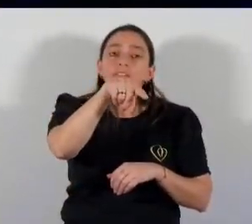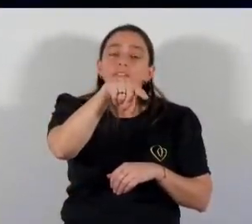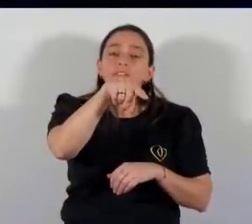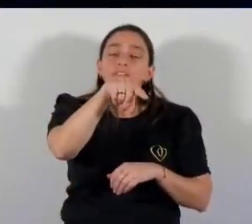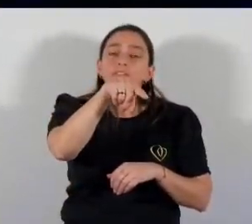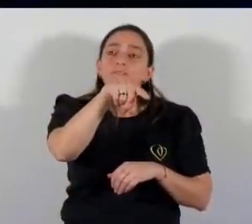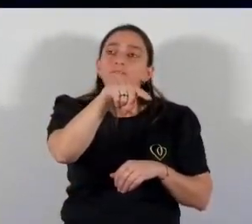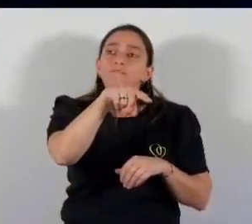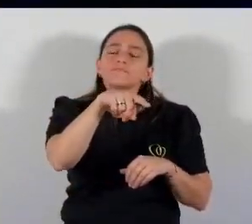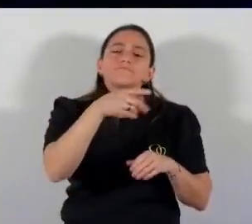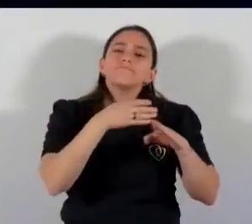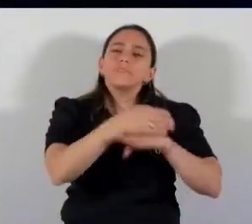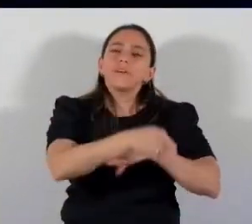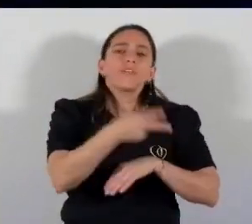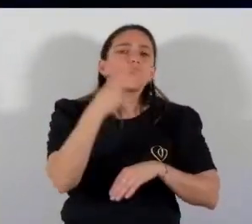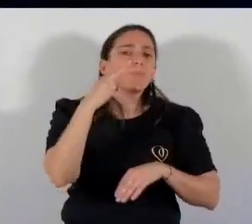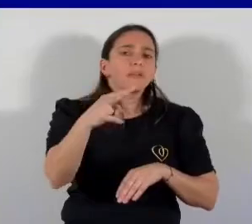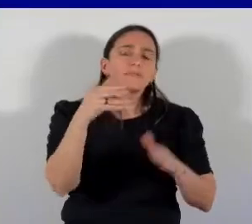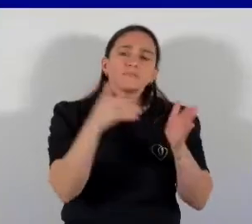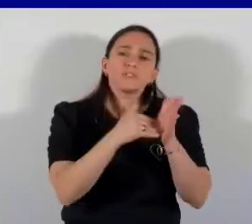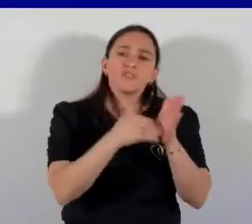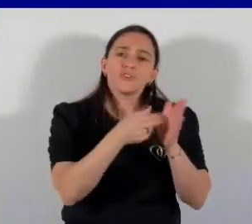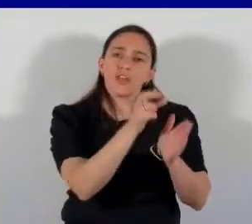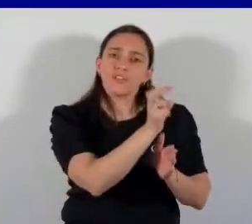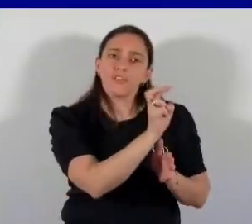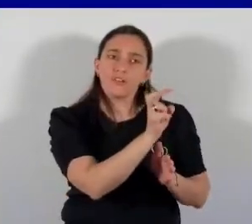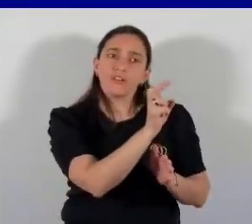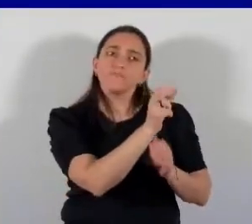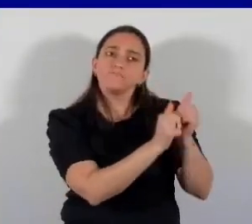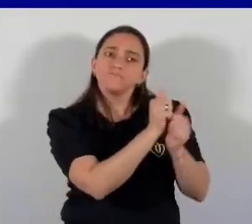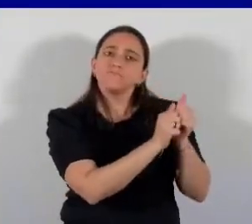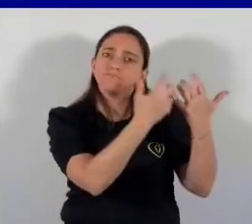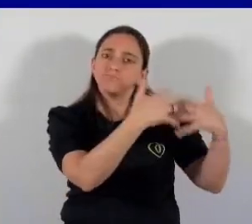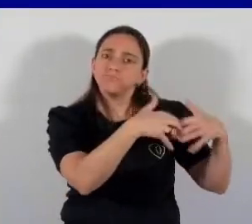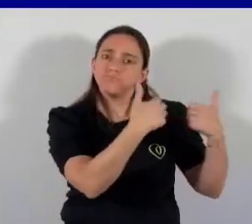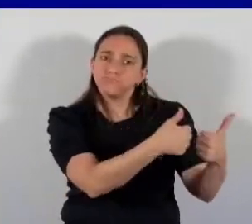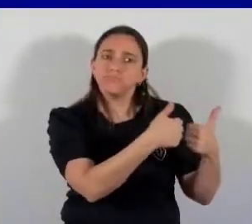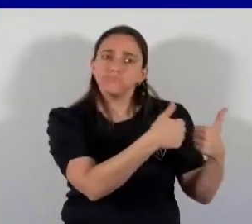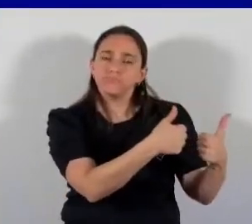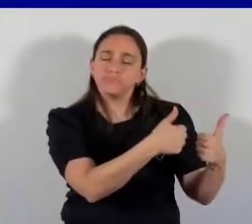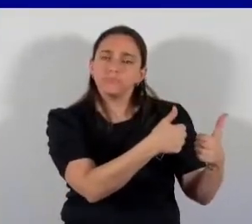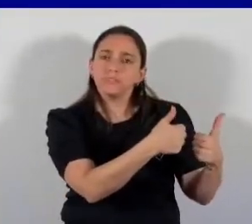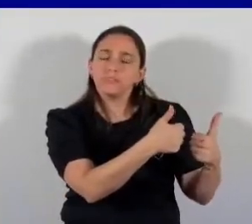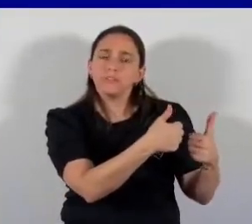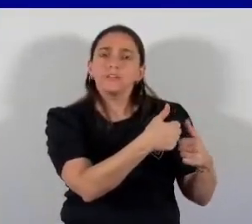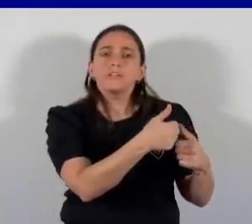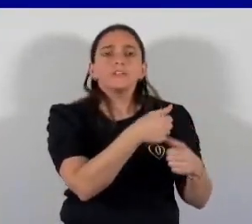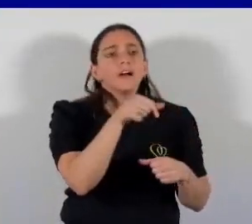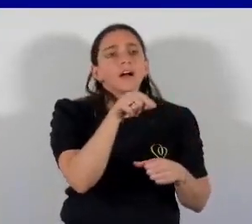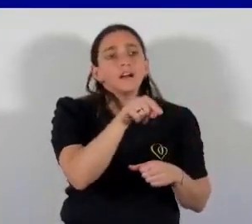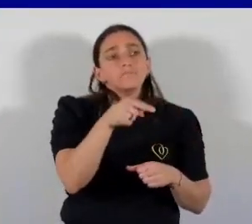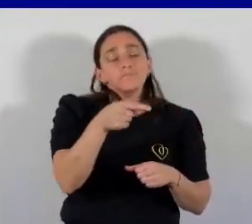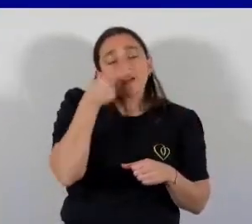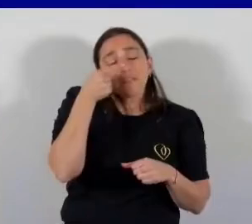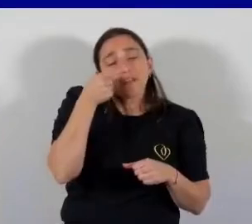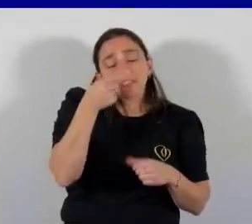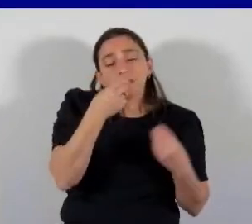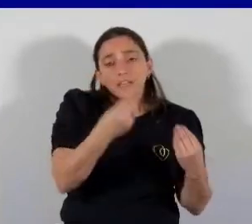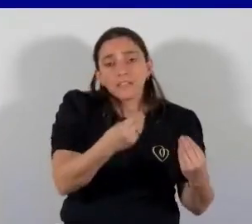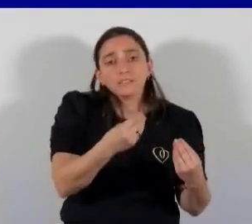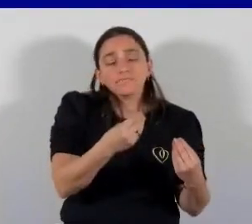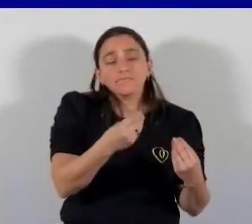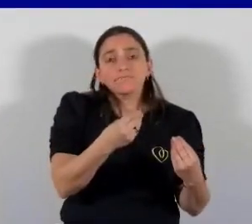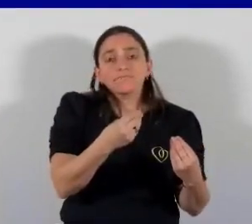por 2.000 millones de dólares. entered a RIGI Está funcionando. for $2 billion. Y ahí That is, it is working. que una de las